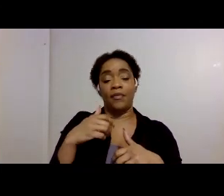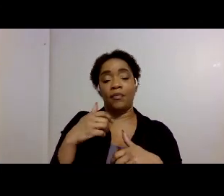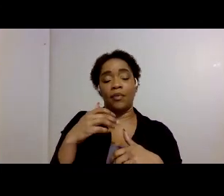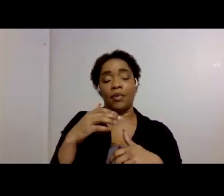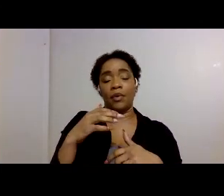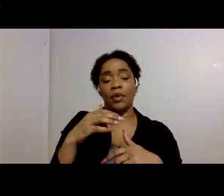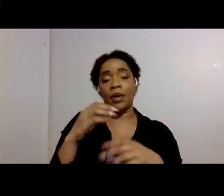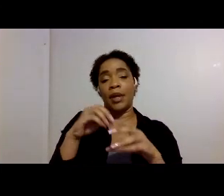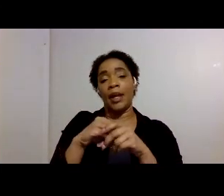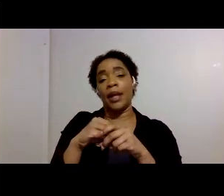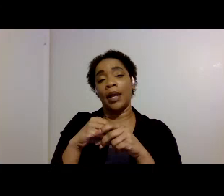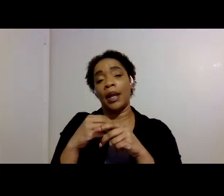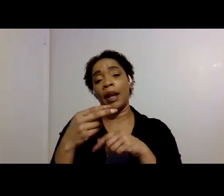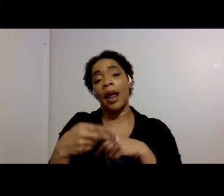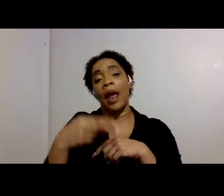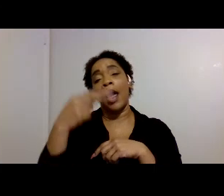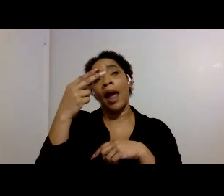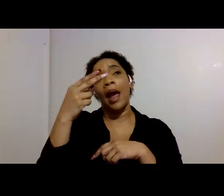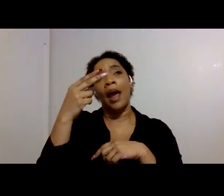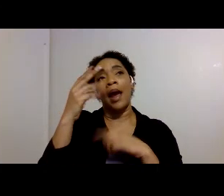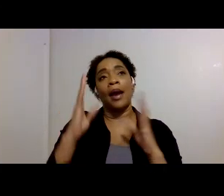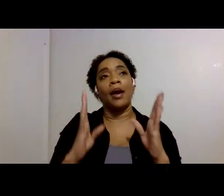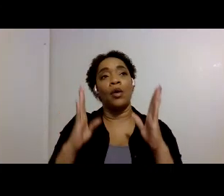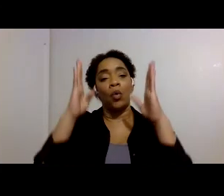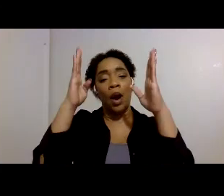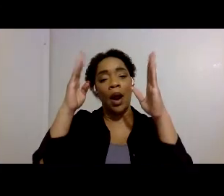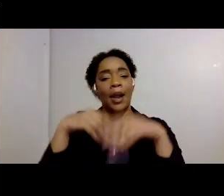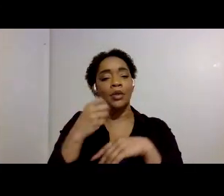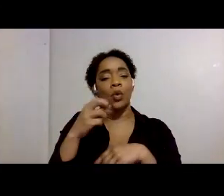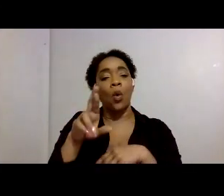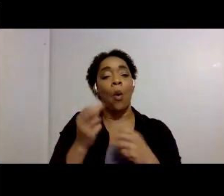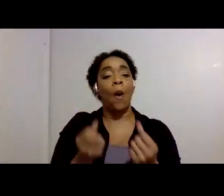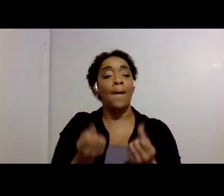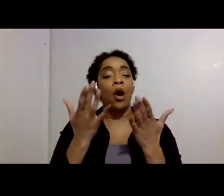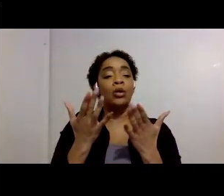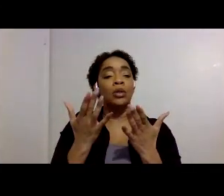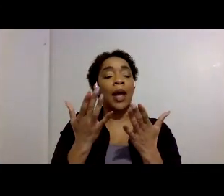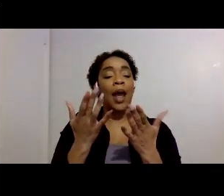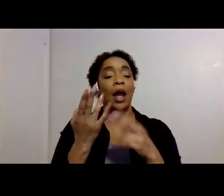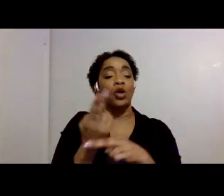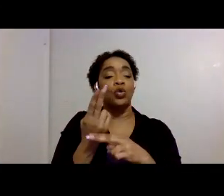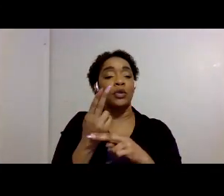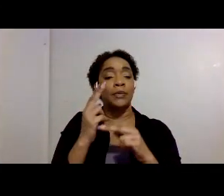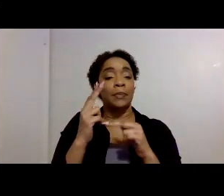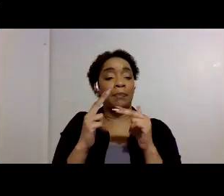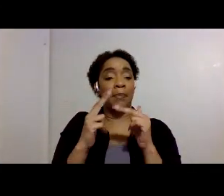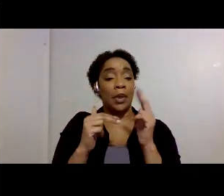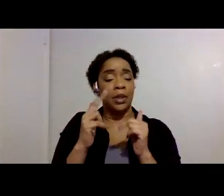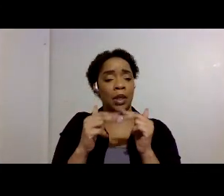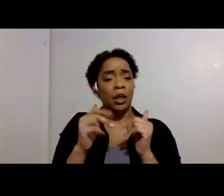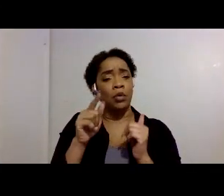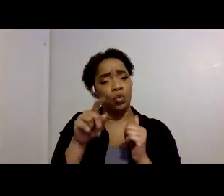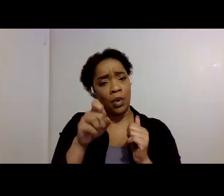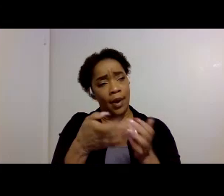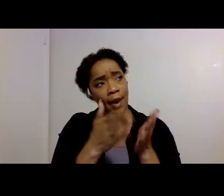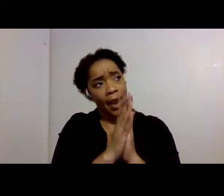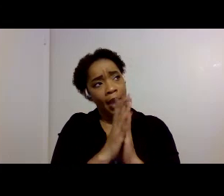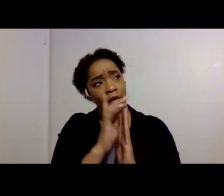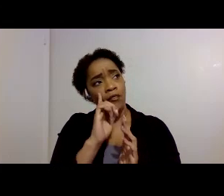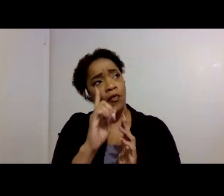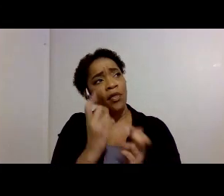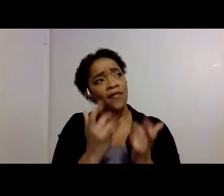rise or a multi-use building, request a copy of your building's fire escape plan. What is expected?